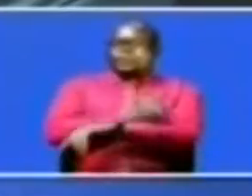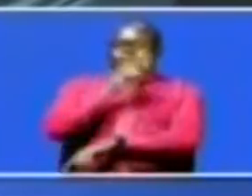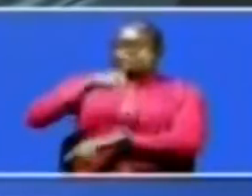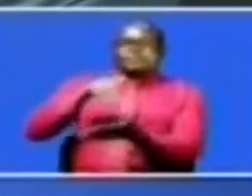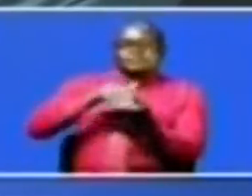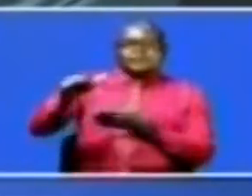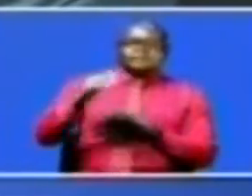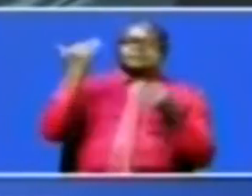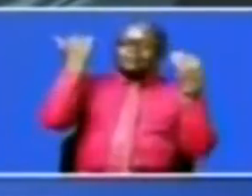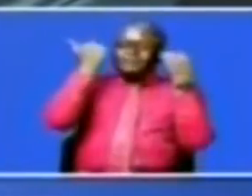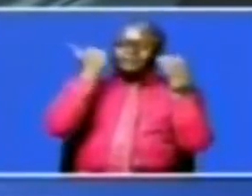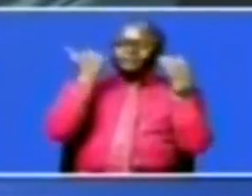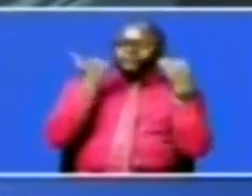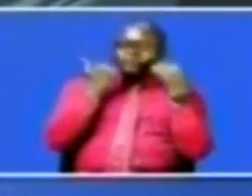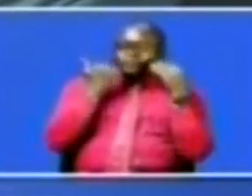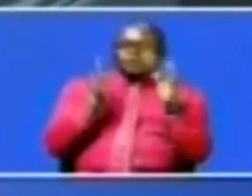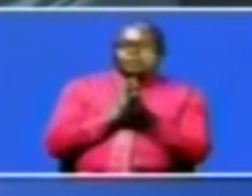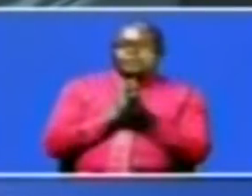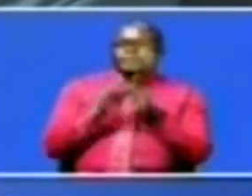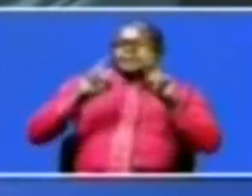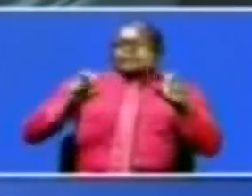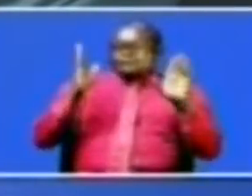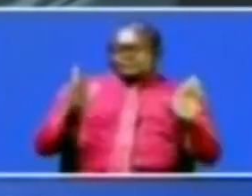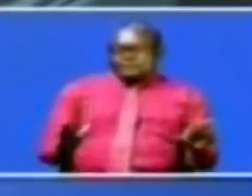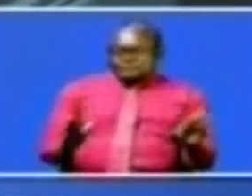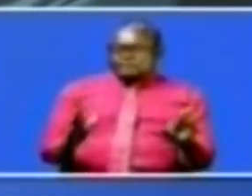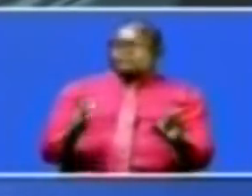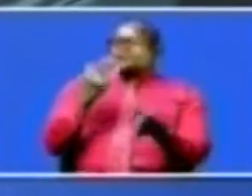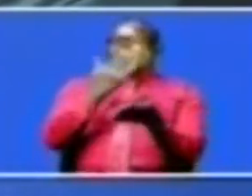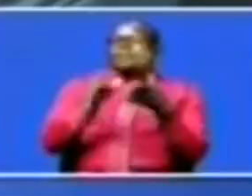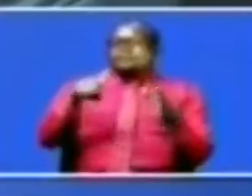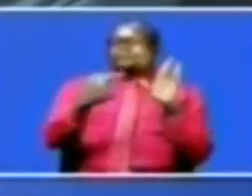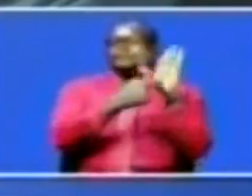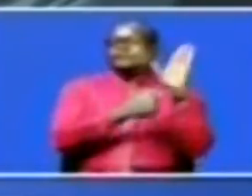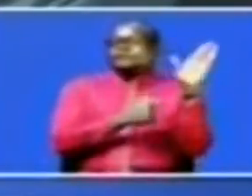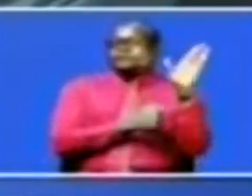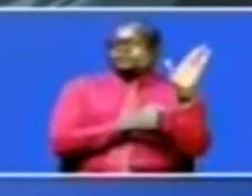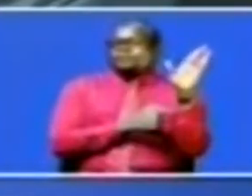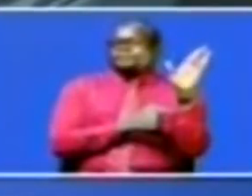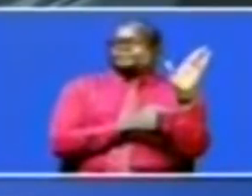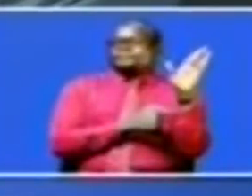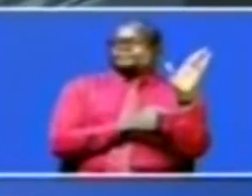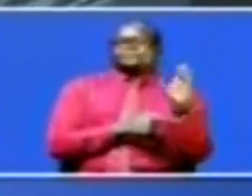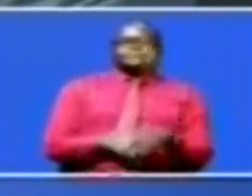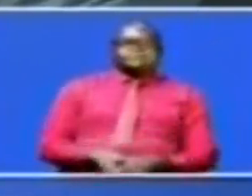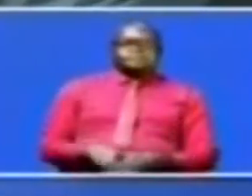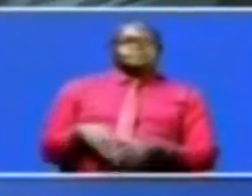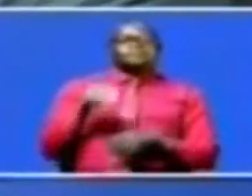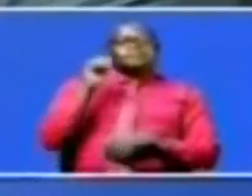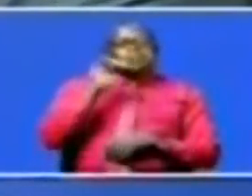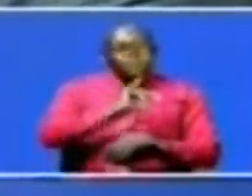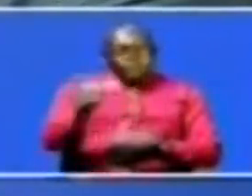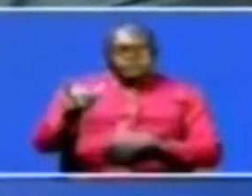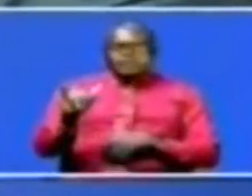be deposited in court and with the investigator in this case as part of these conditions, if that is the eventuality. So those will be